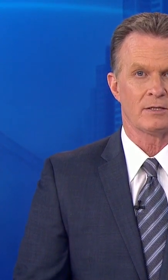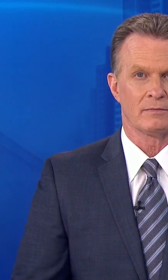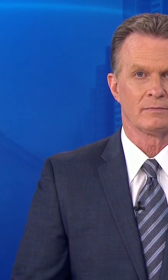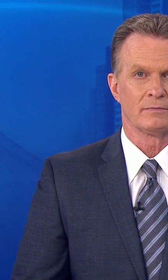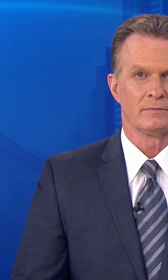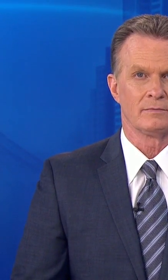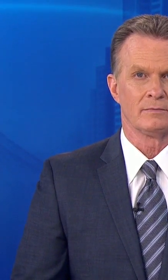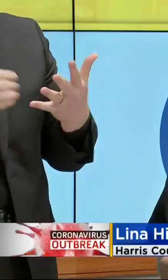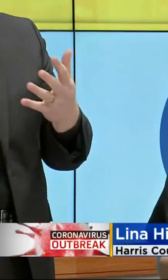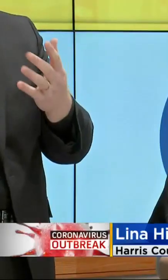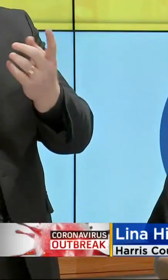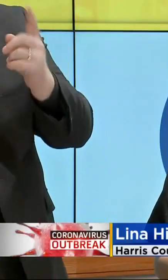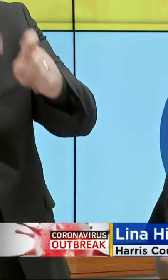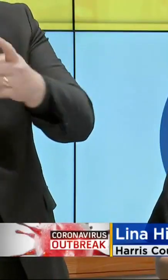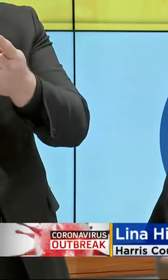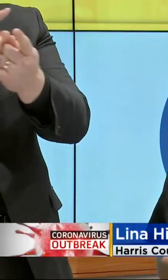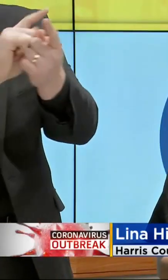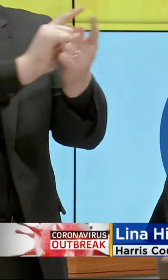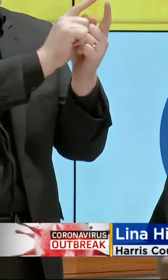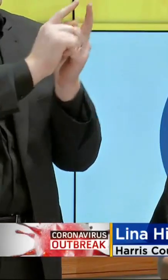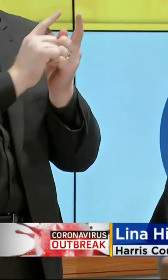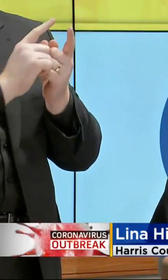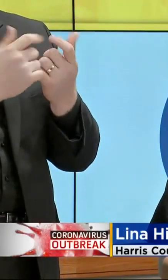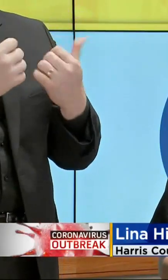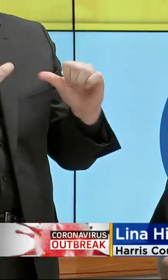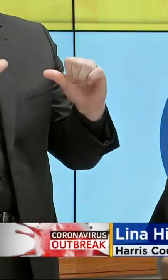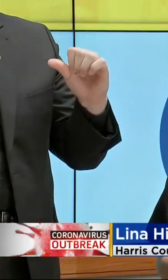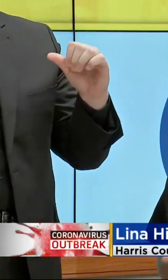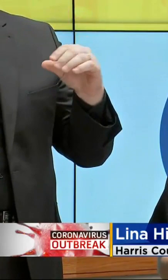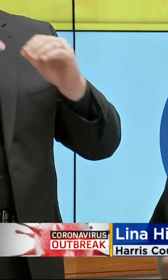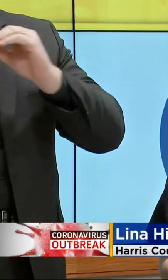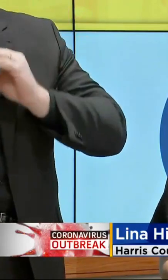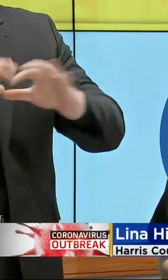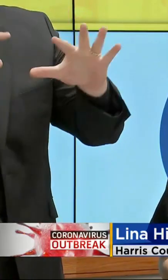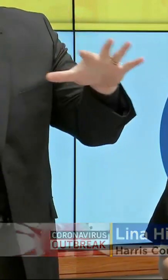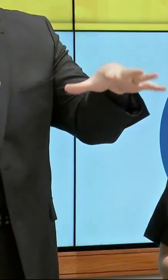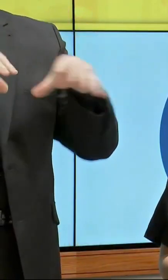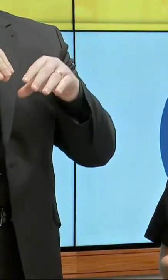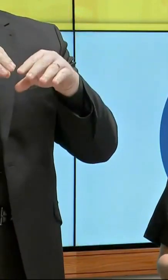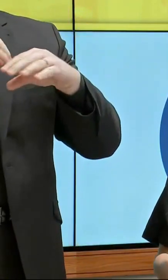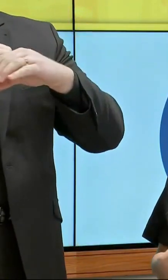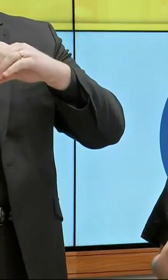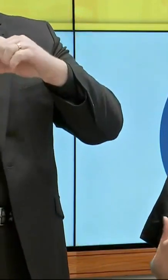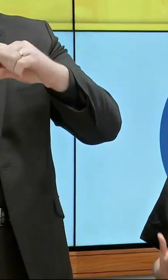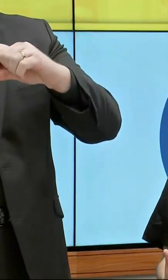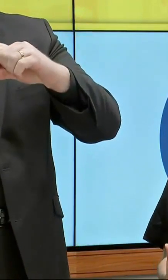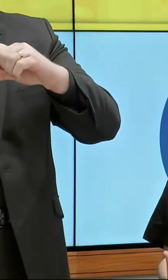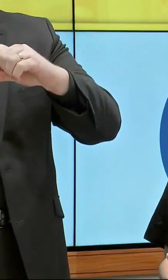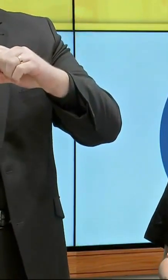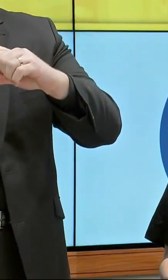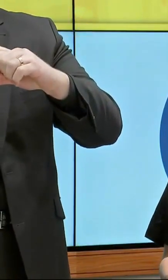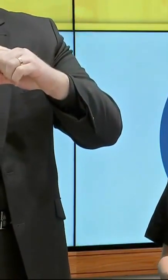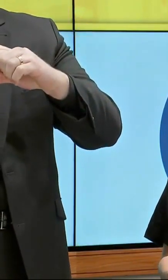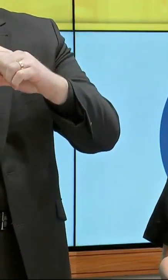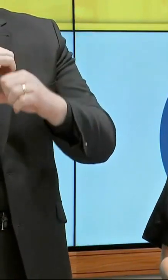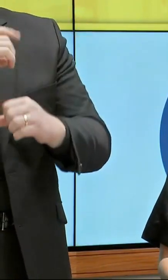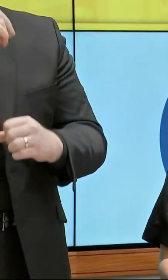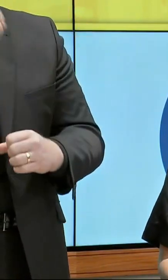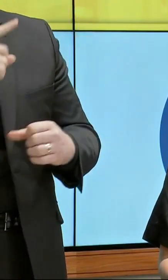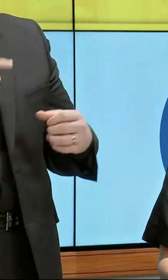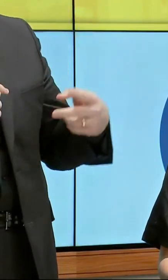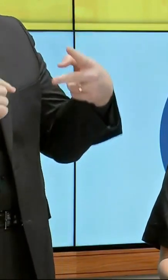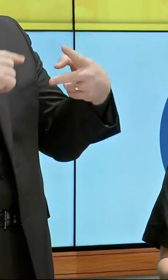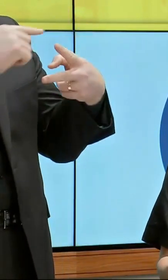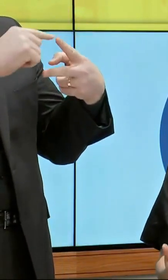cases. This is just the first two cases. We expect to see more in